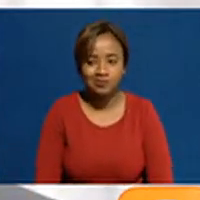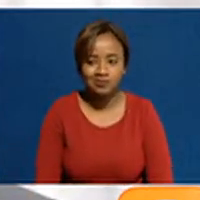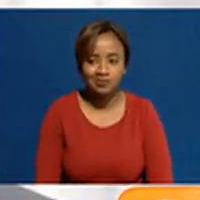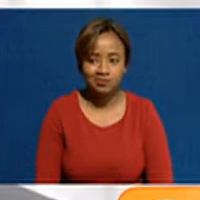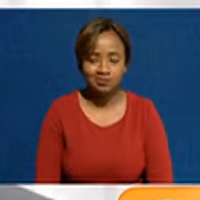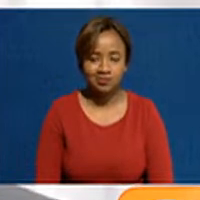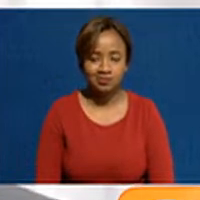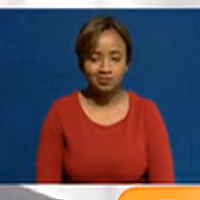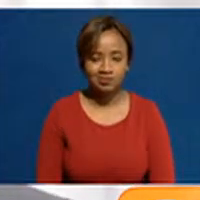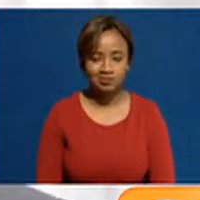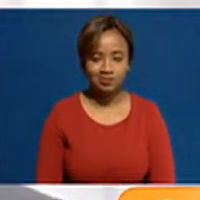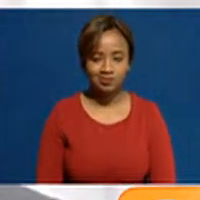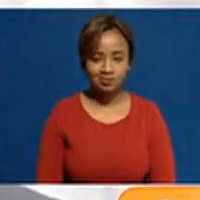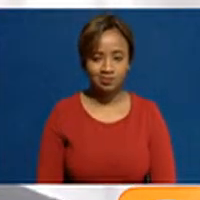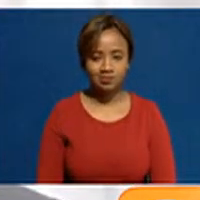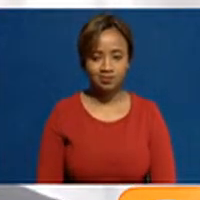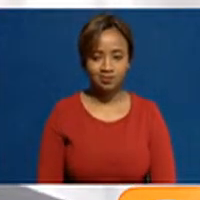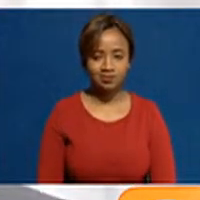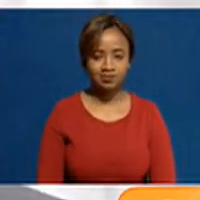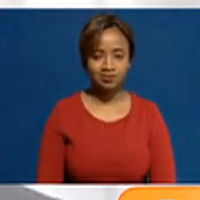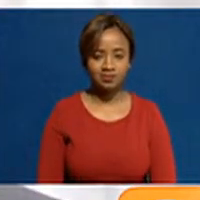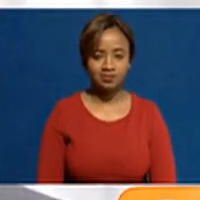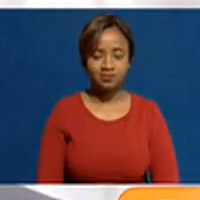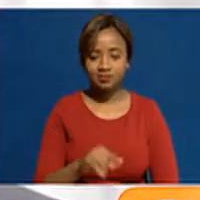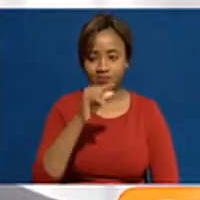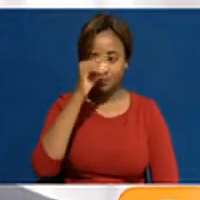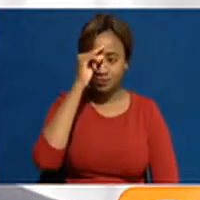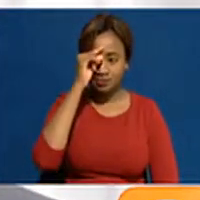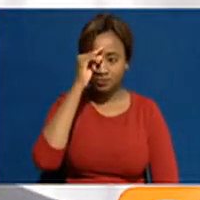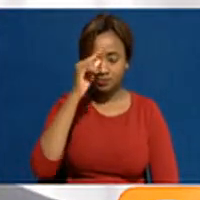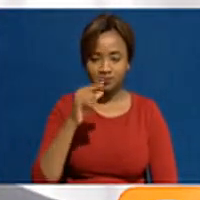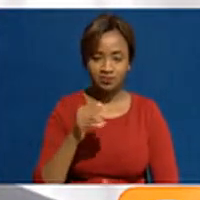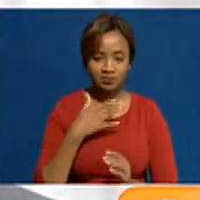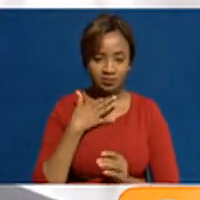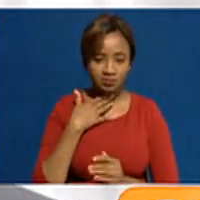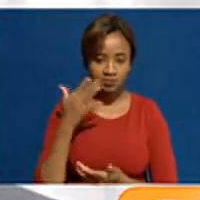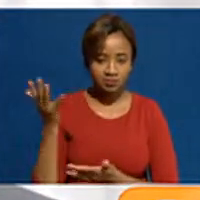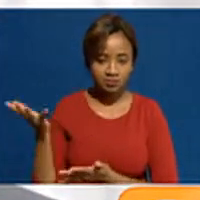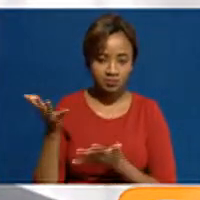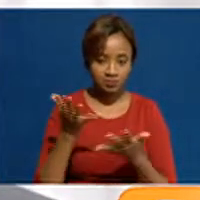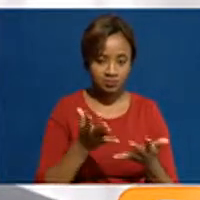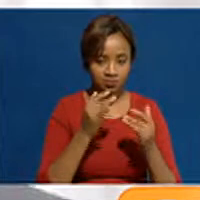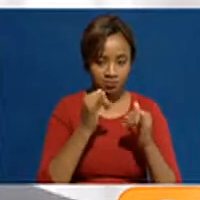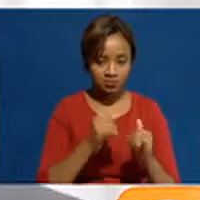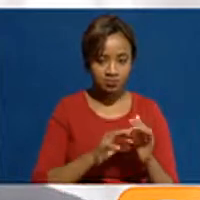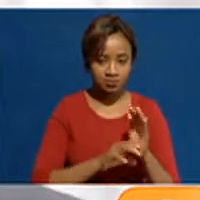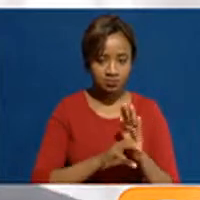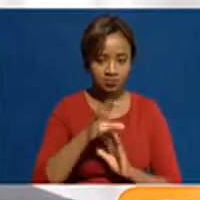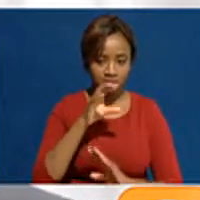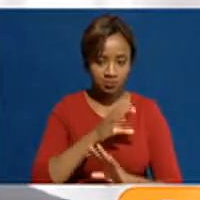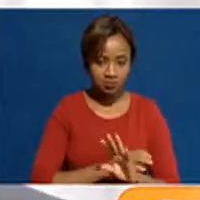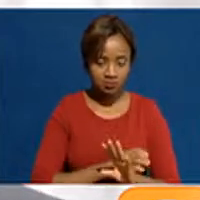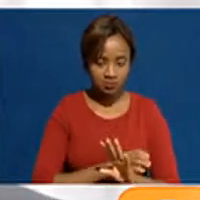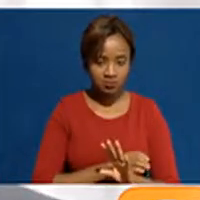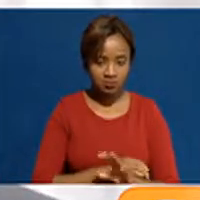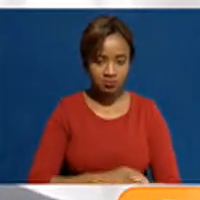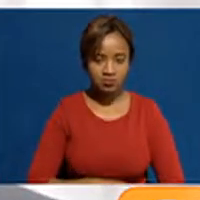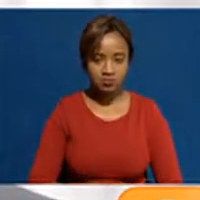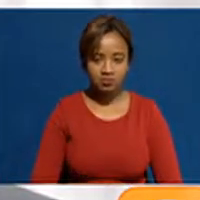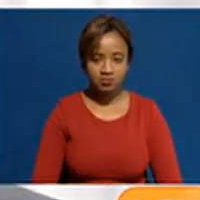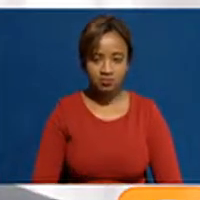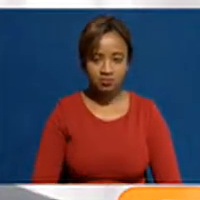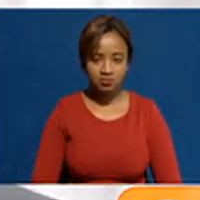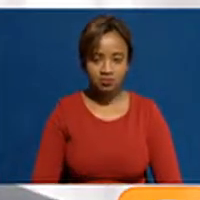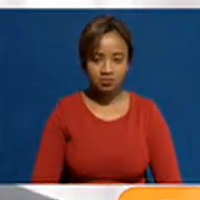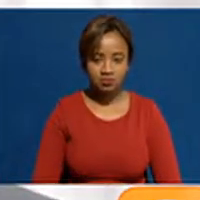was so kind enough to bring in a new curriculum that would be able to address the challenges with CBC. Now,